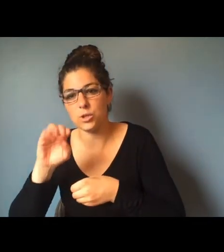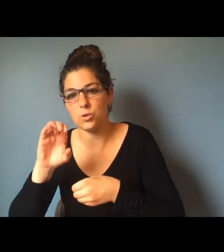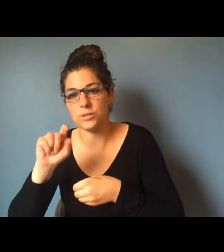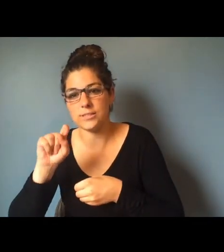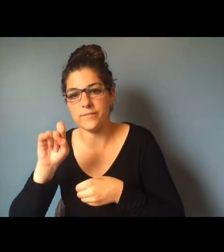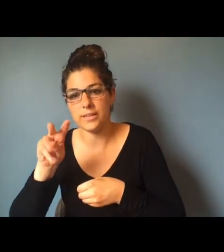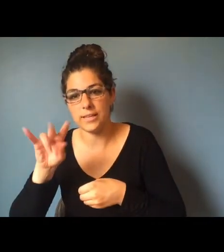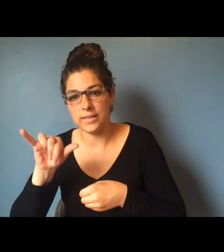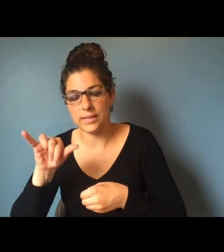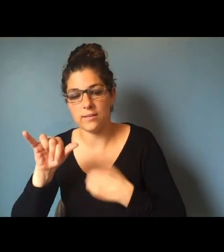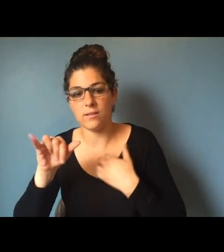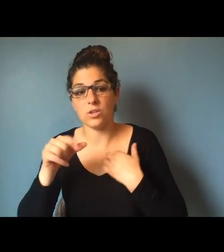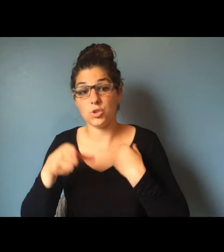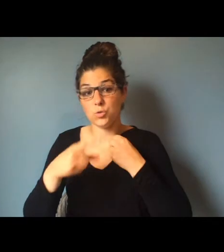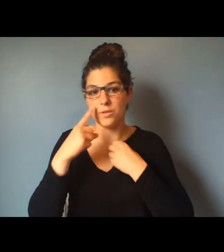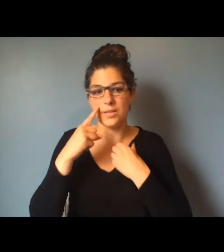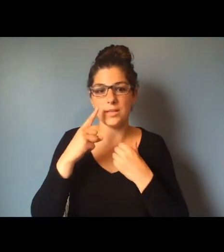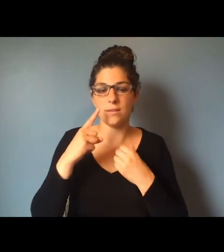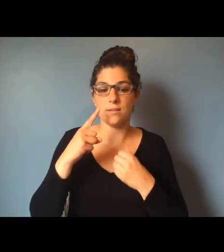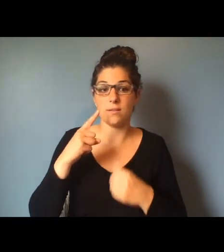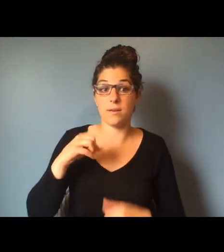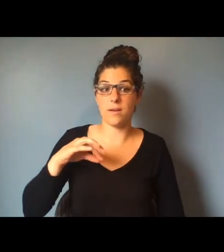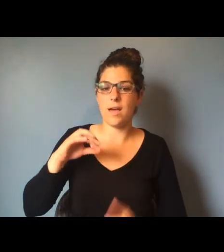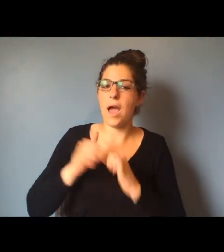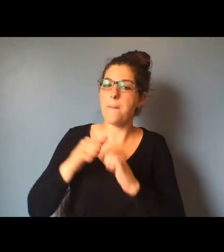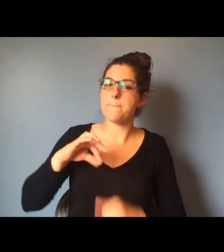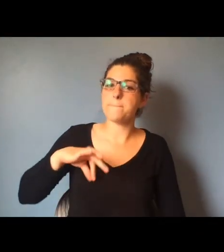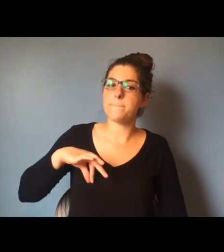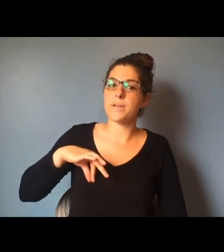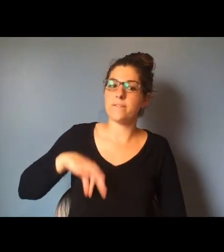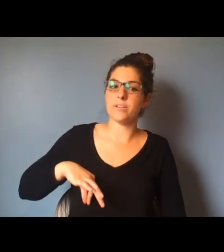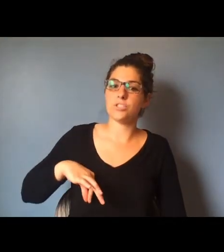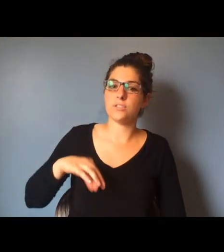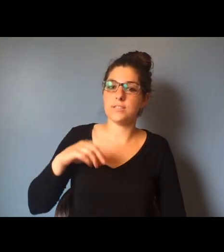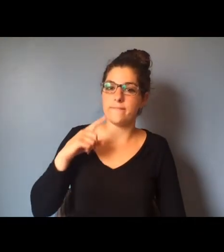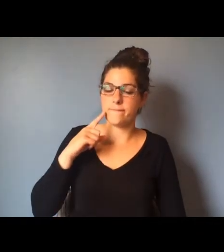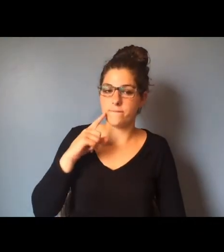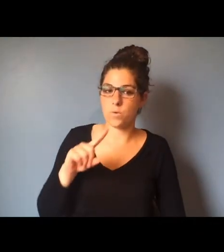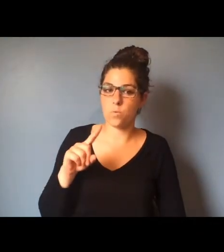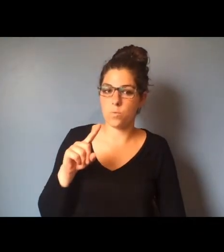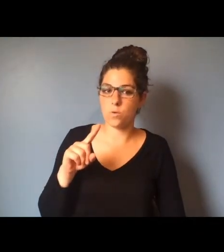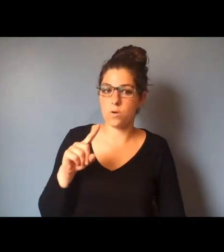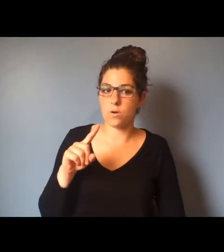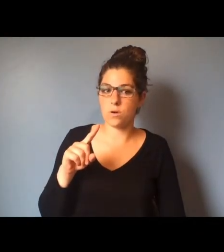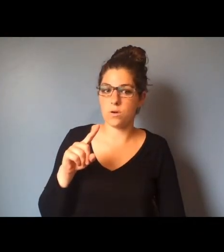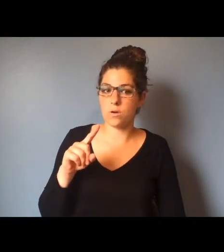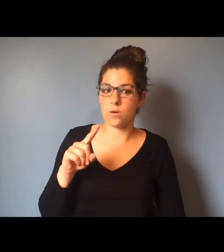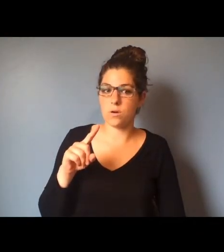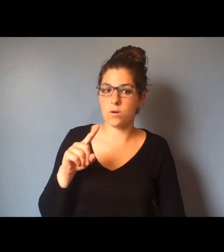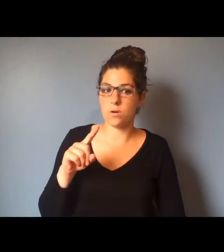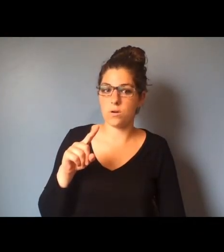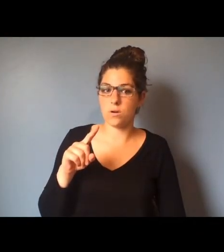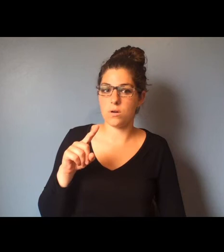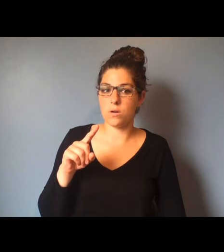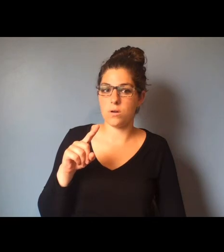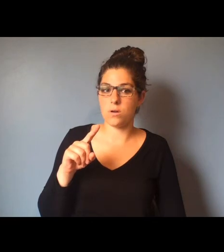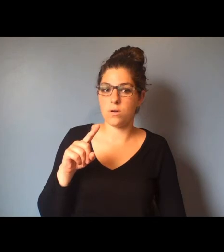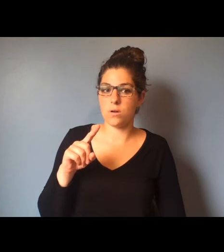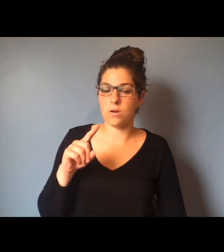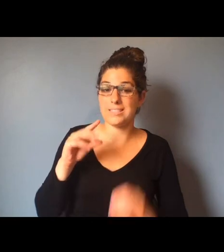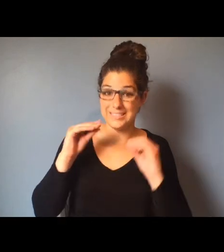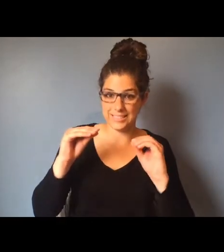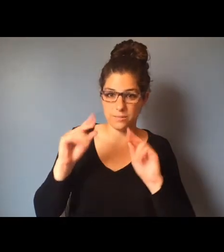how beneficial do you think it is for it to help teach people